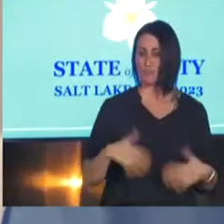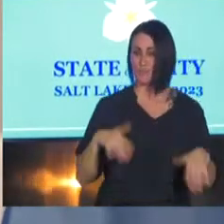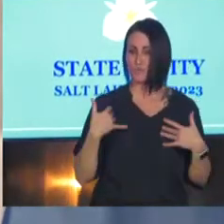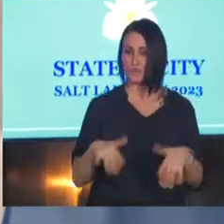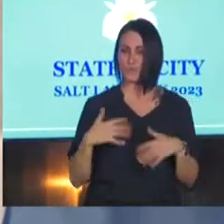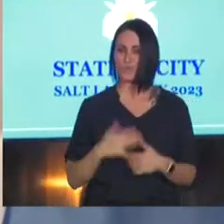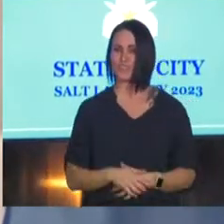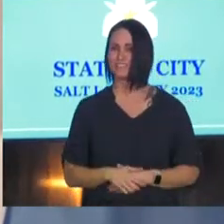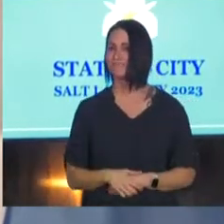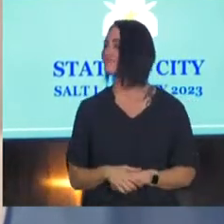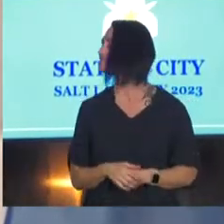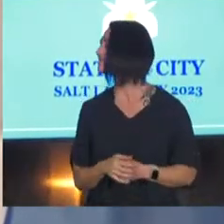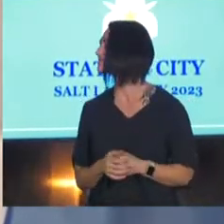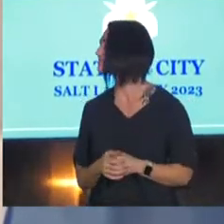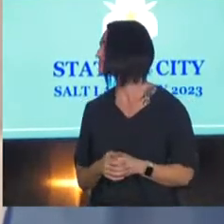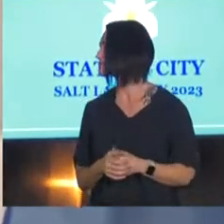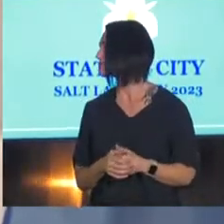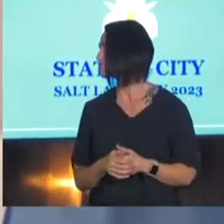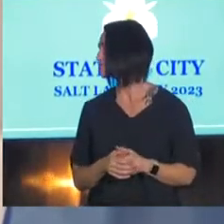work.